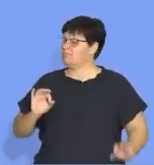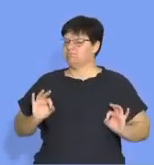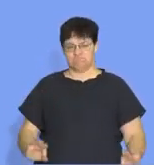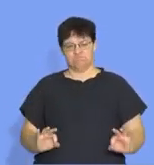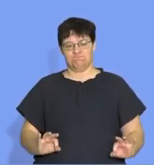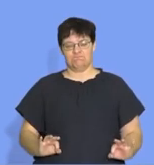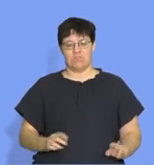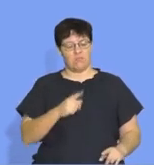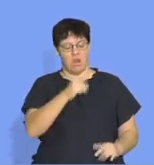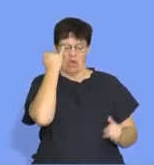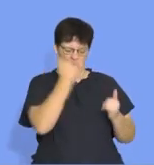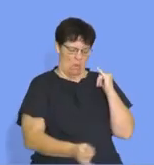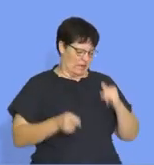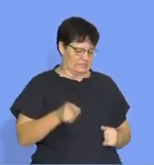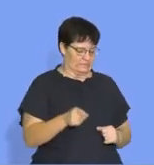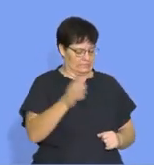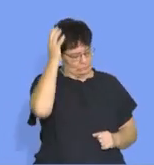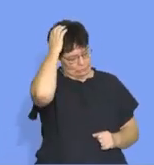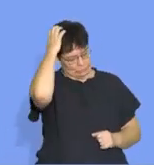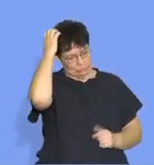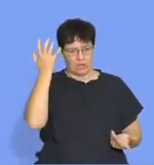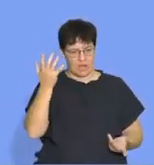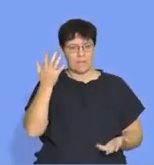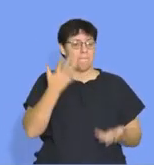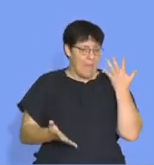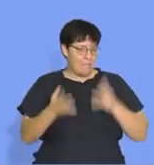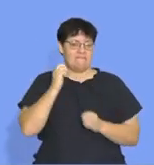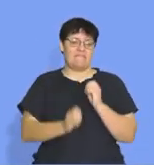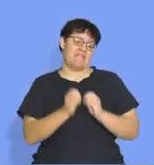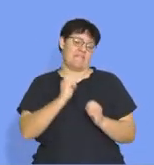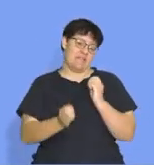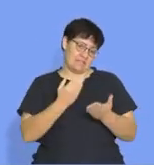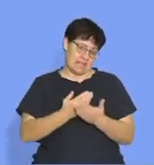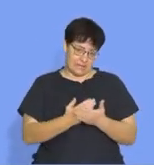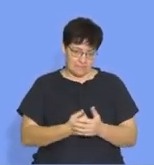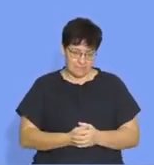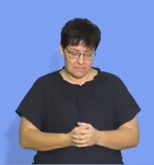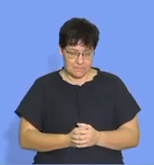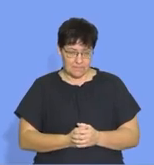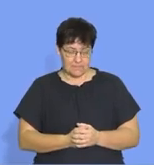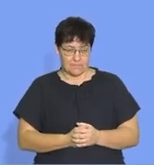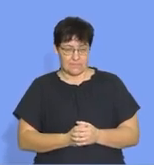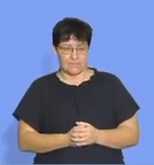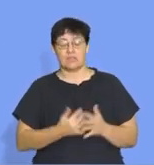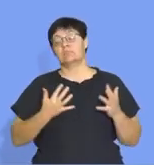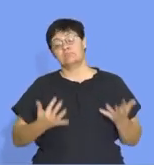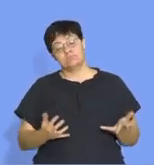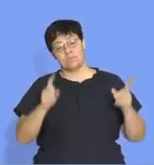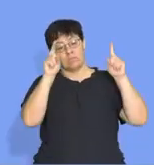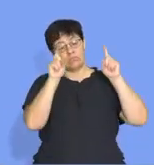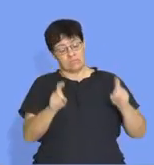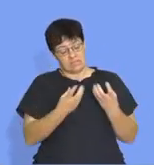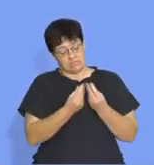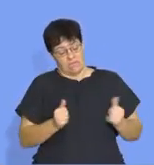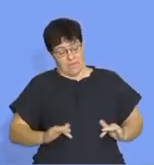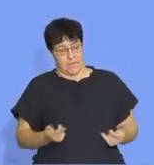right, I got this incorrect, and you might have time to fix the ones that you got incorrect. Now, the principle of